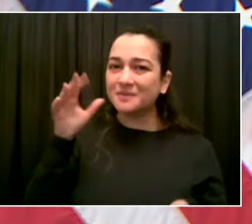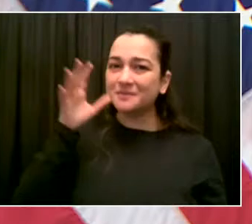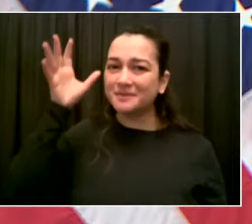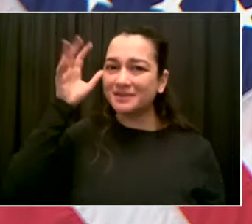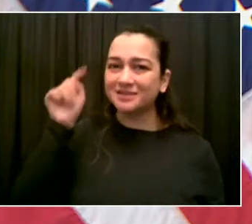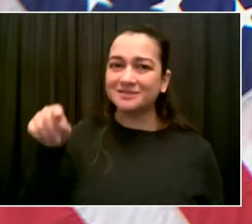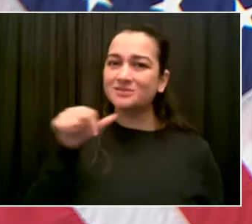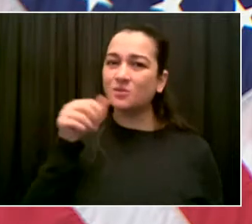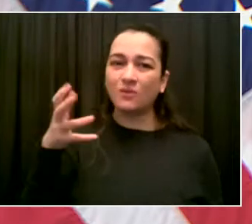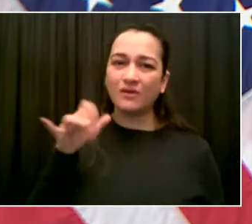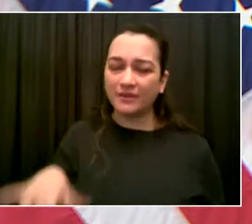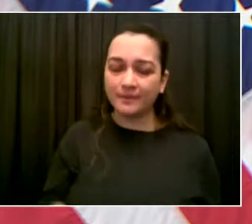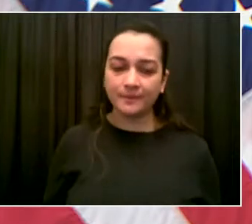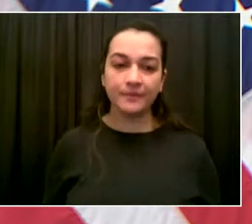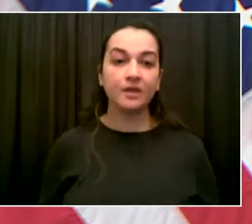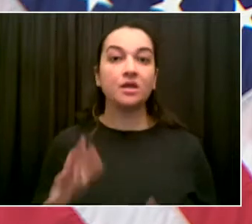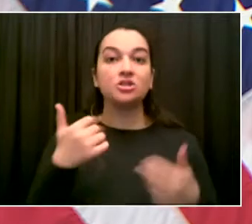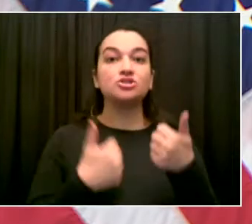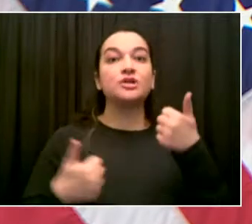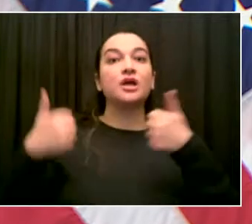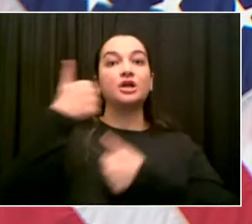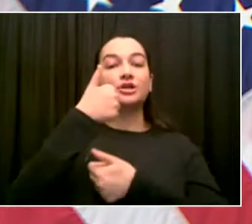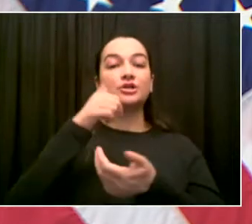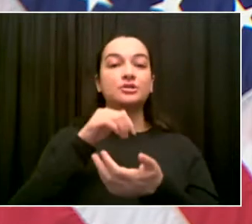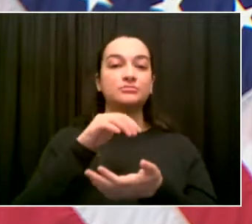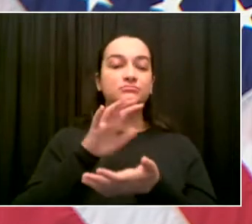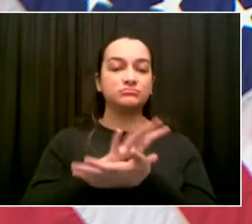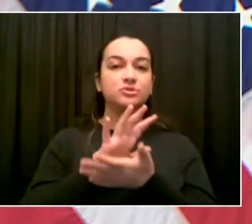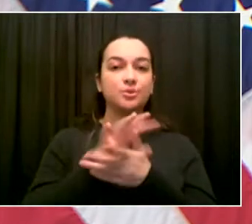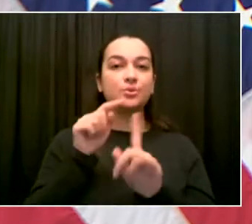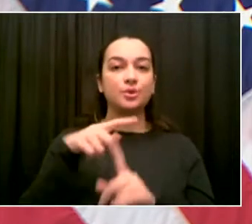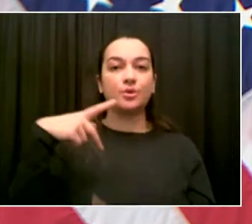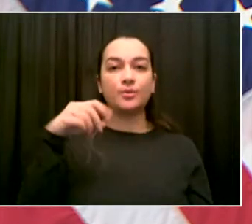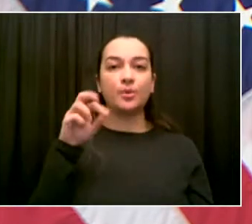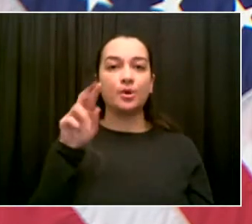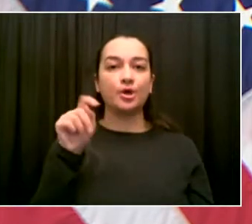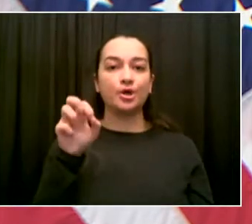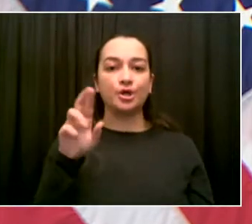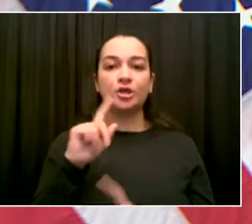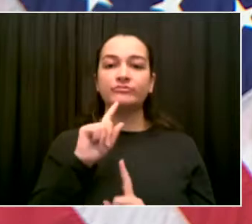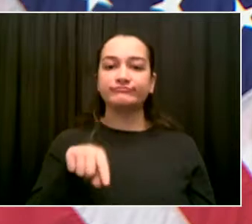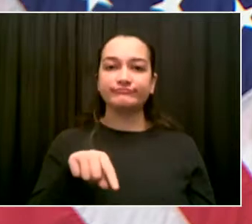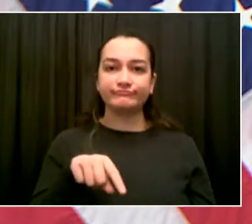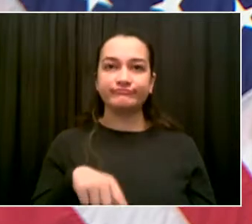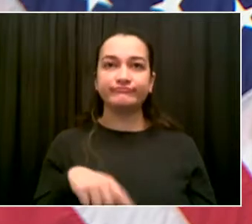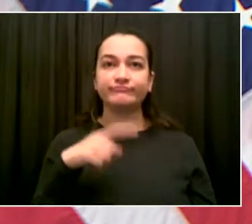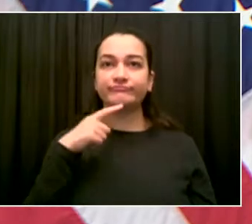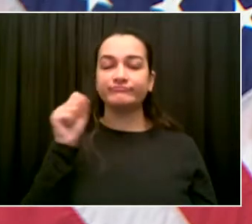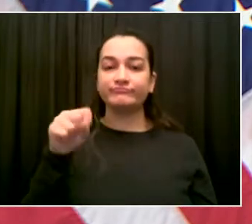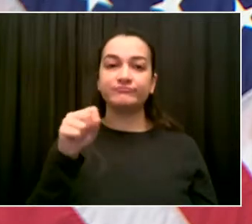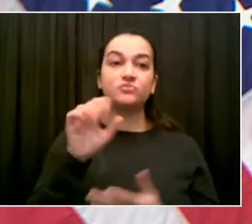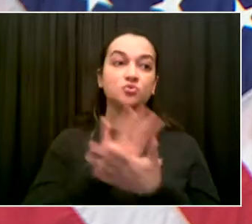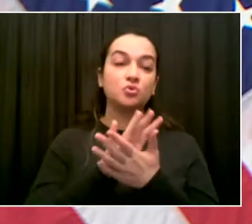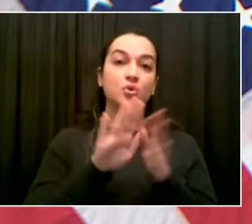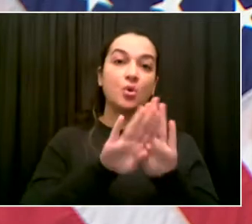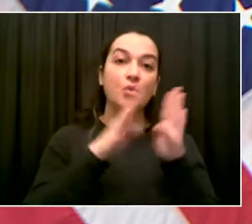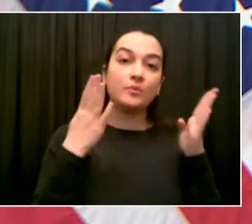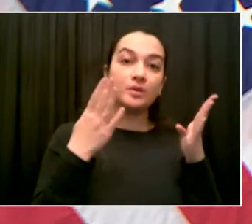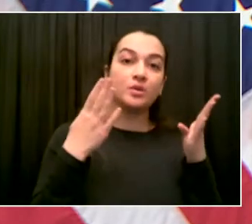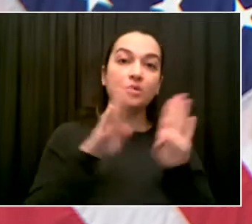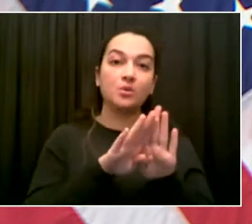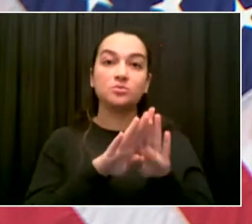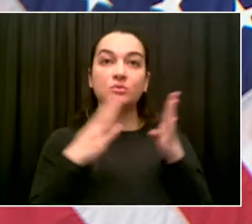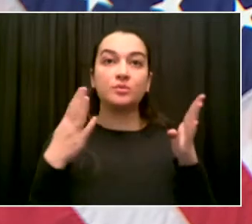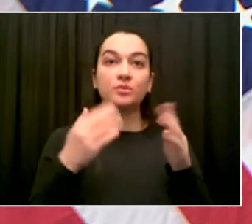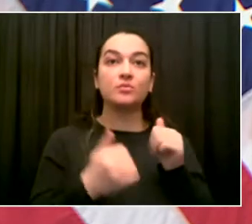I think that, one of the things that's been important all along is that we work in partnership with our health and safety partners to make these decisions. But